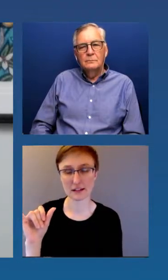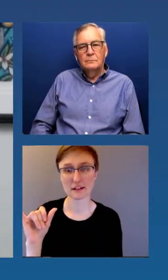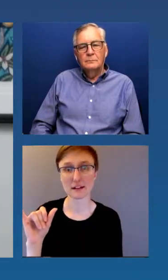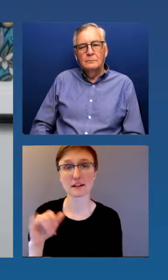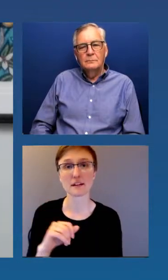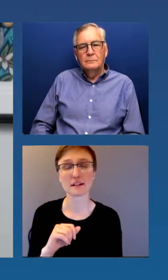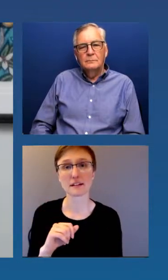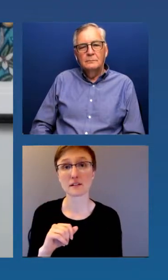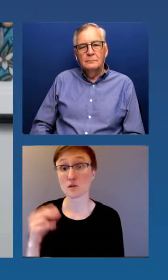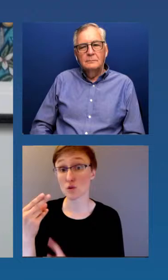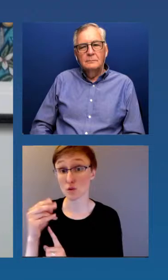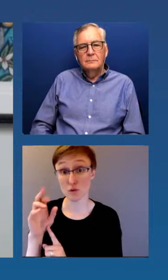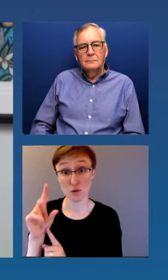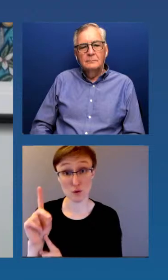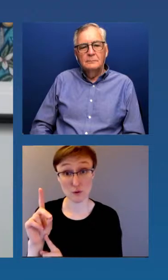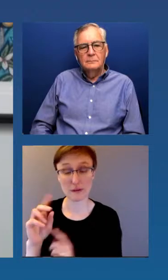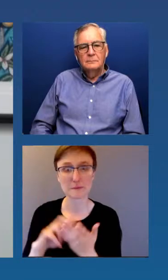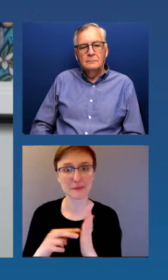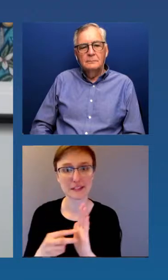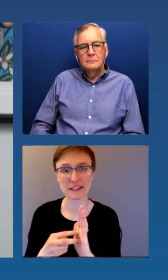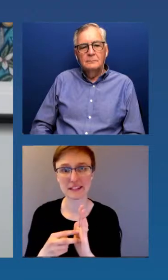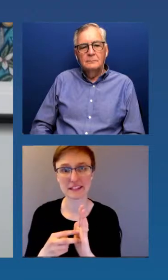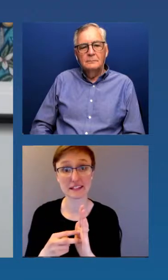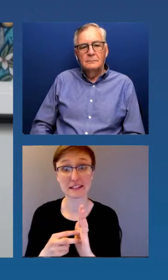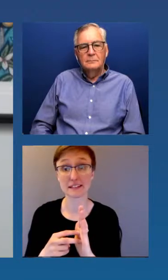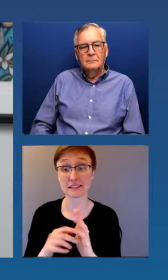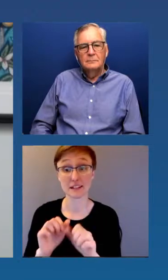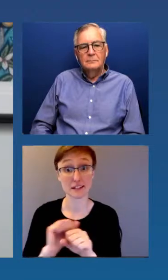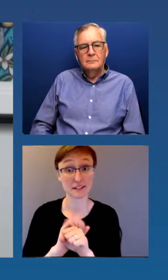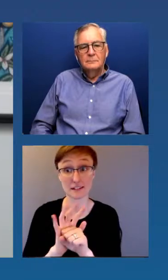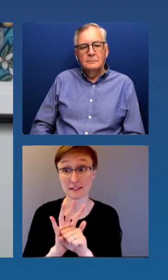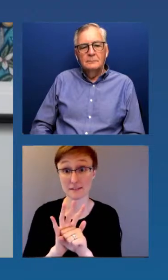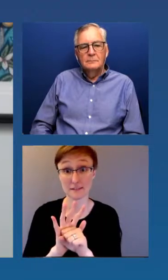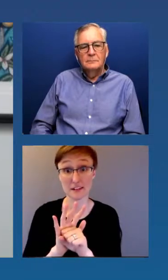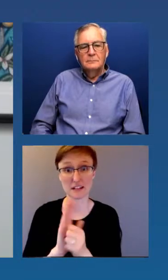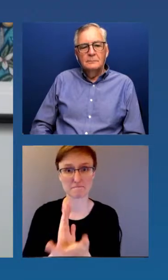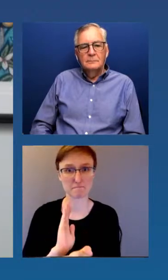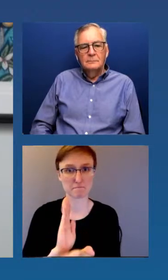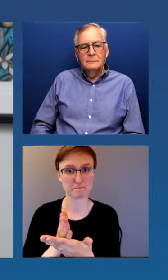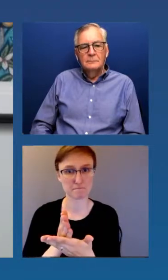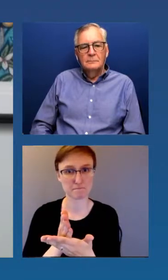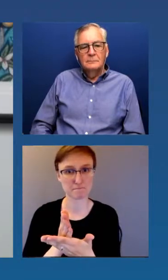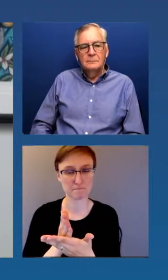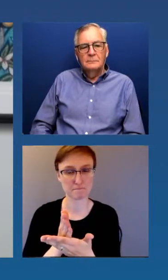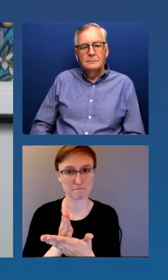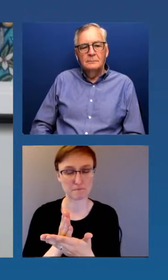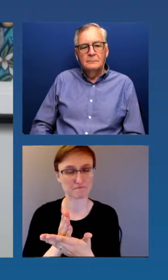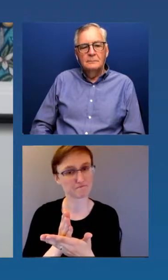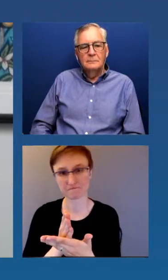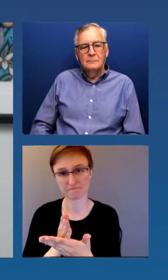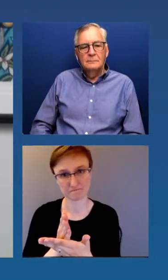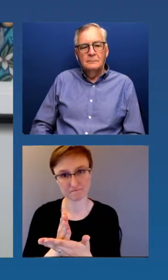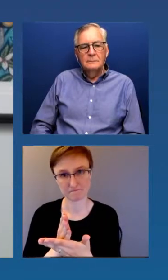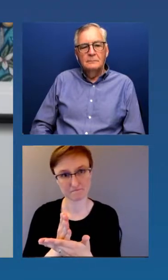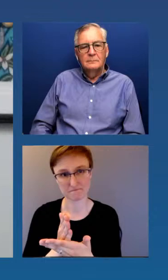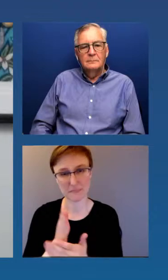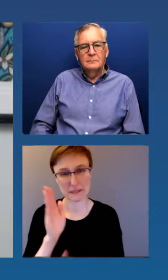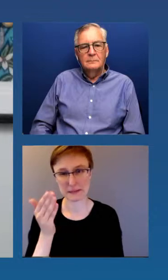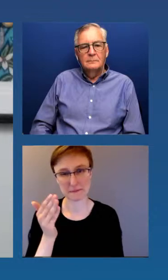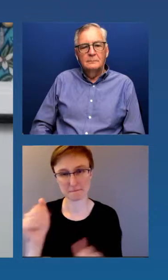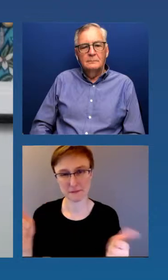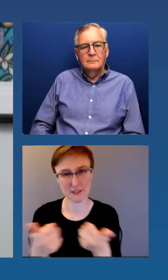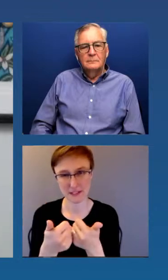stop transmission of the virus in the community. And I think we've known for a while that that would be challenging to